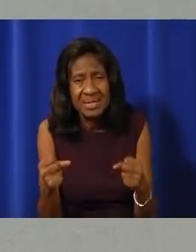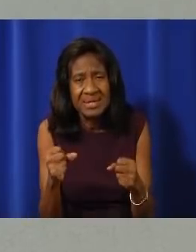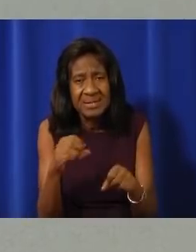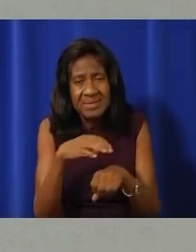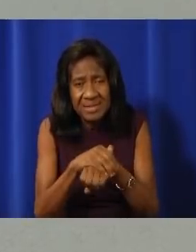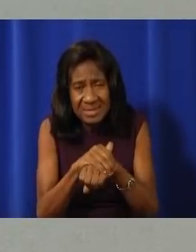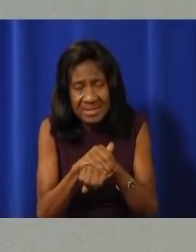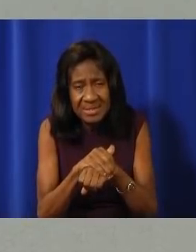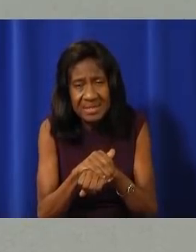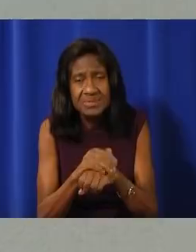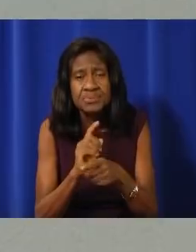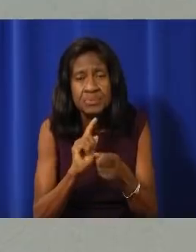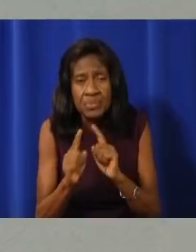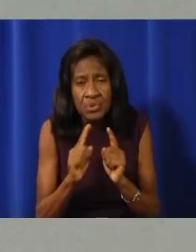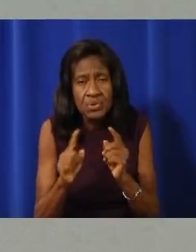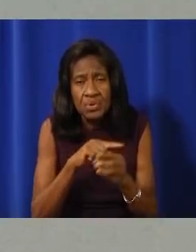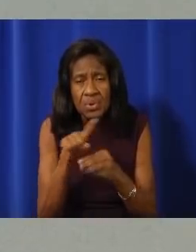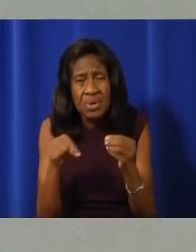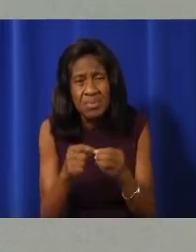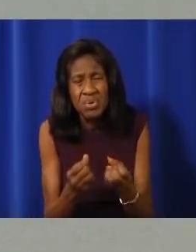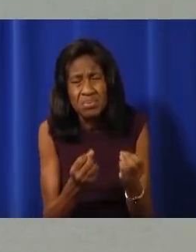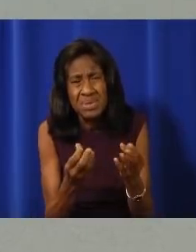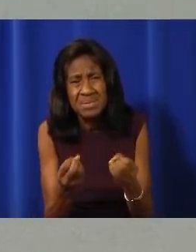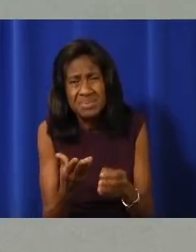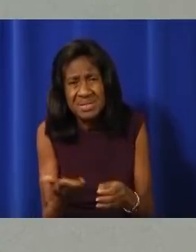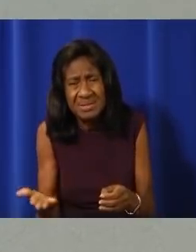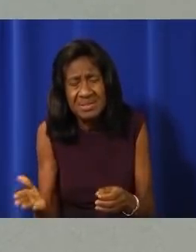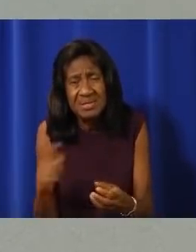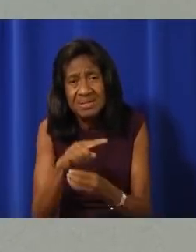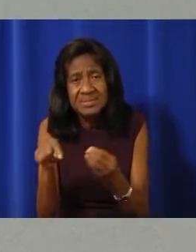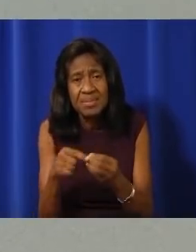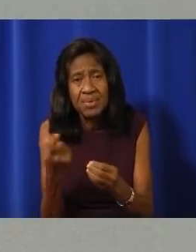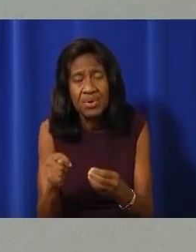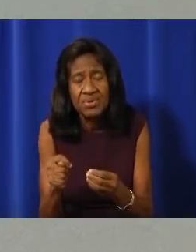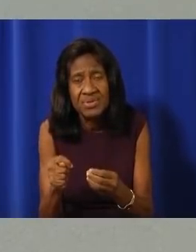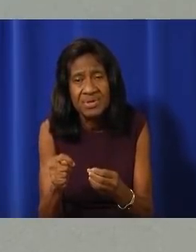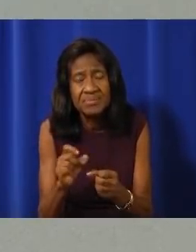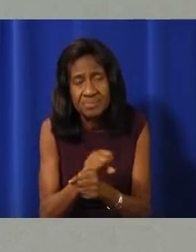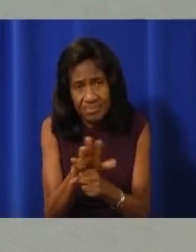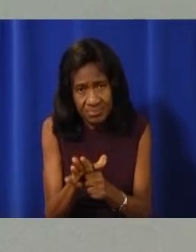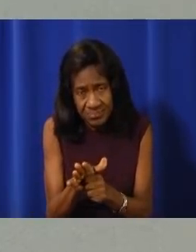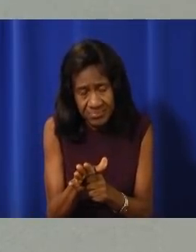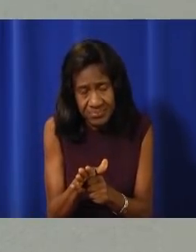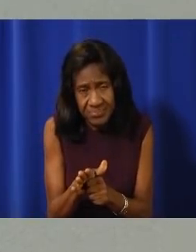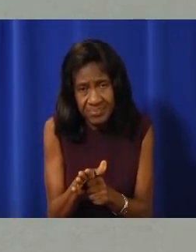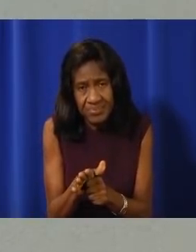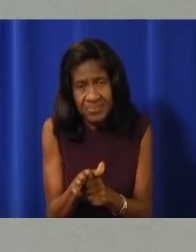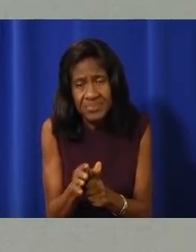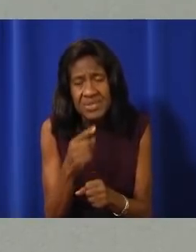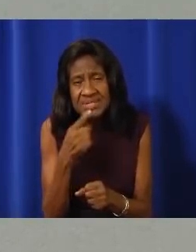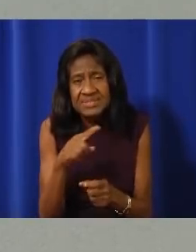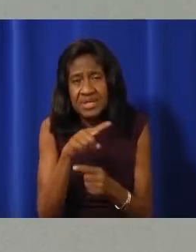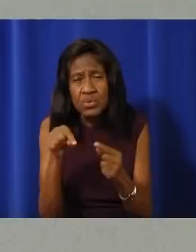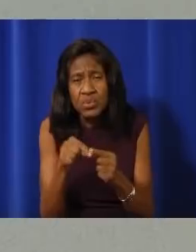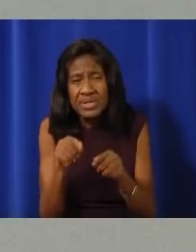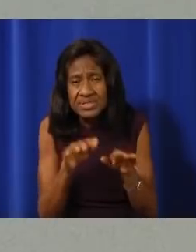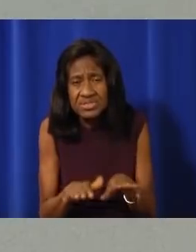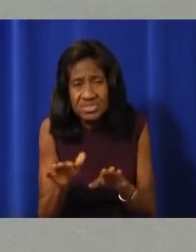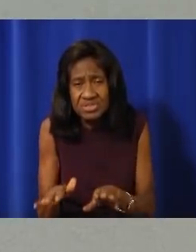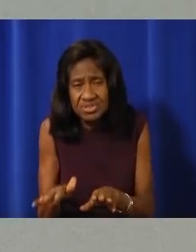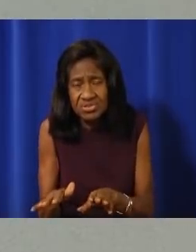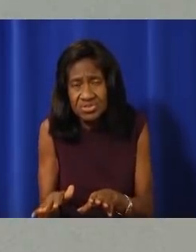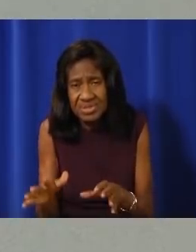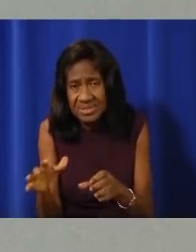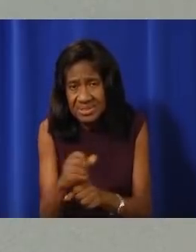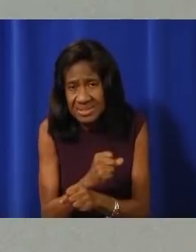many issues relating to the pandemic. And they did reassure us, as Dr. Lee has also, that when children become affected,